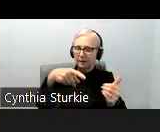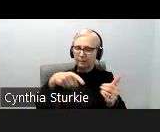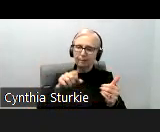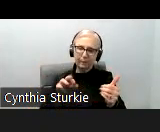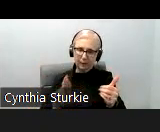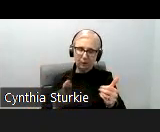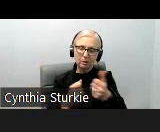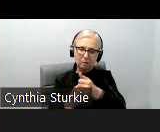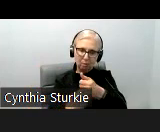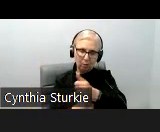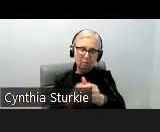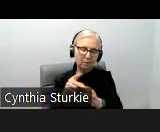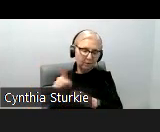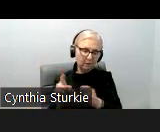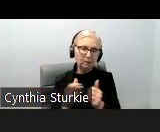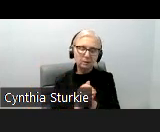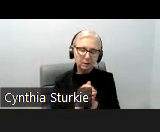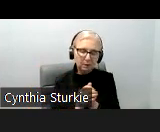supervision.